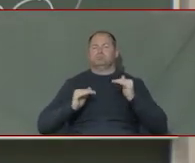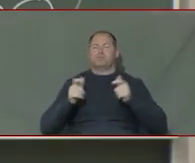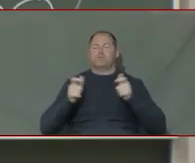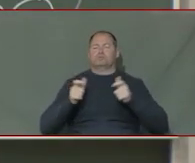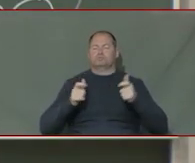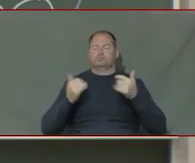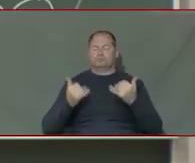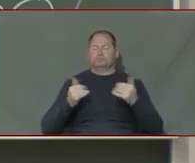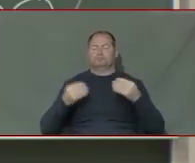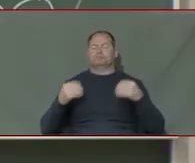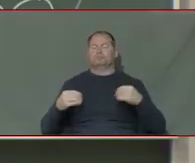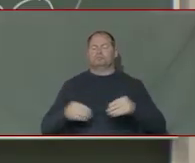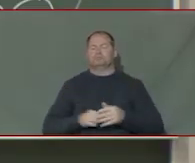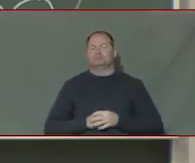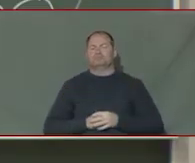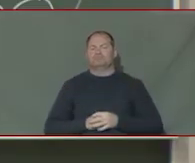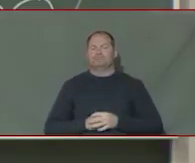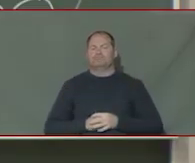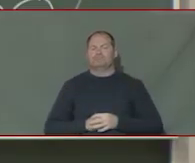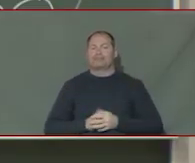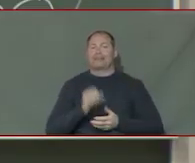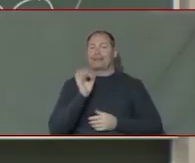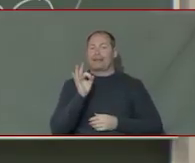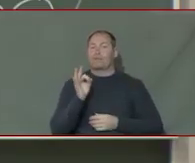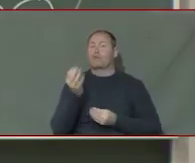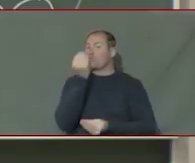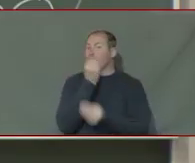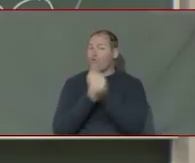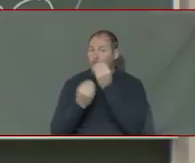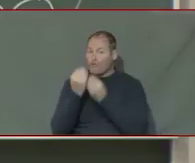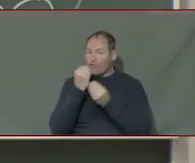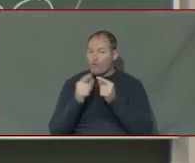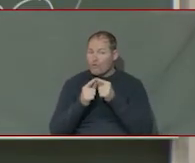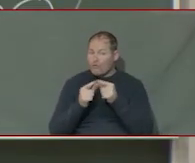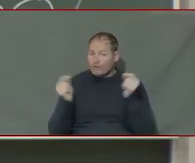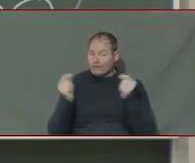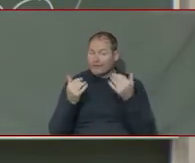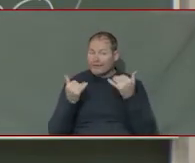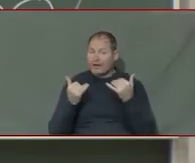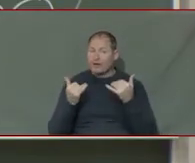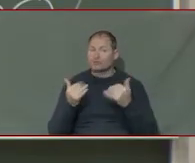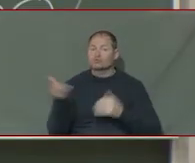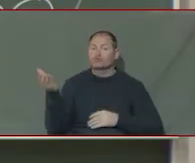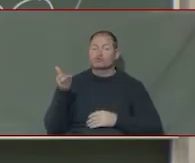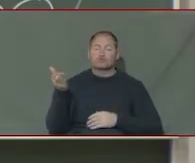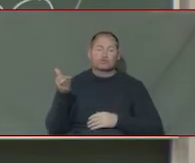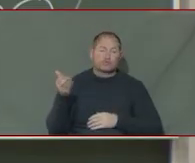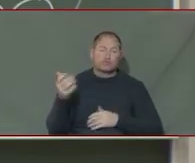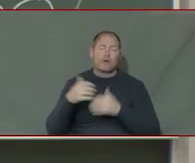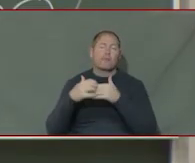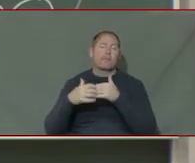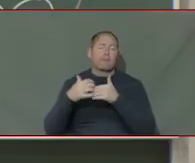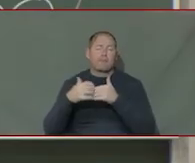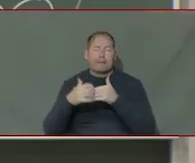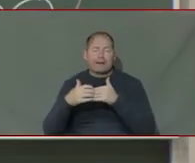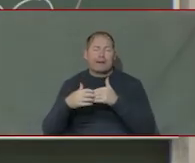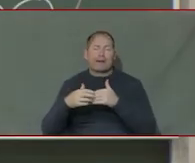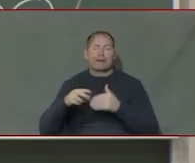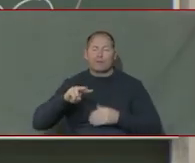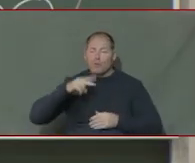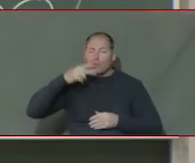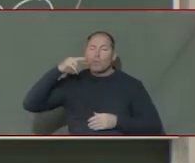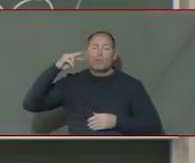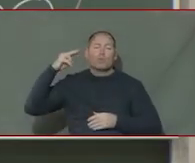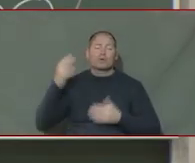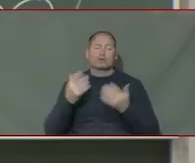here, if you've eaten a meal, now high in sugar, even starches, bread and so on, you